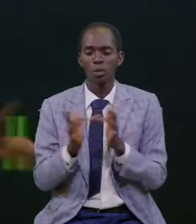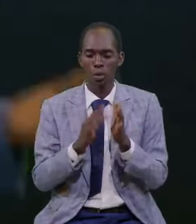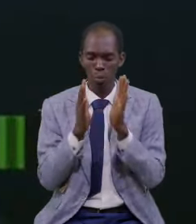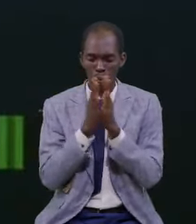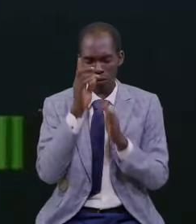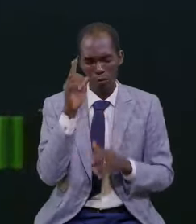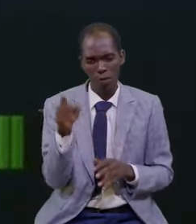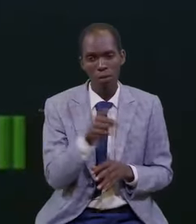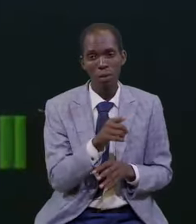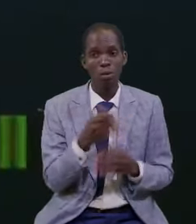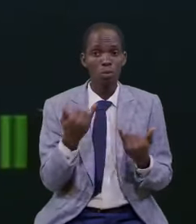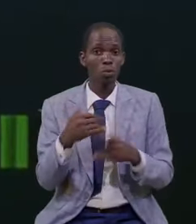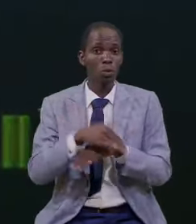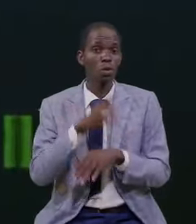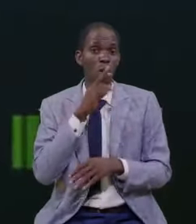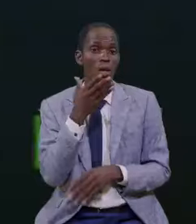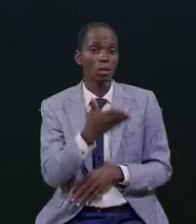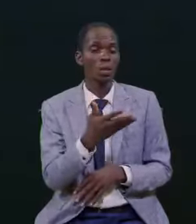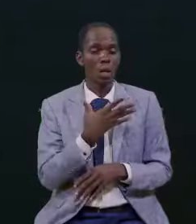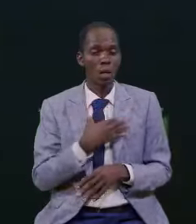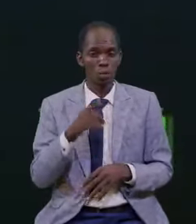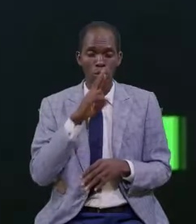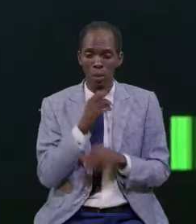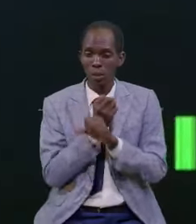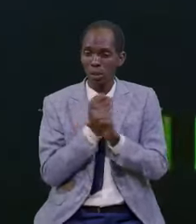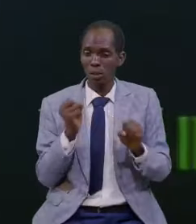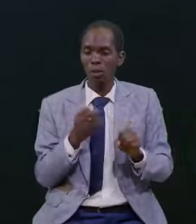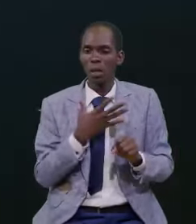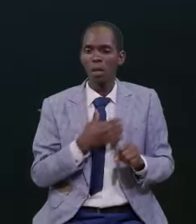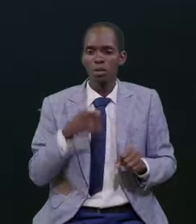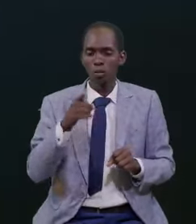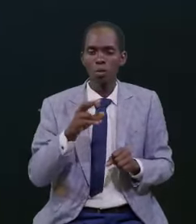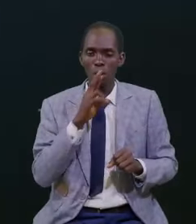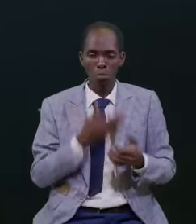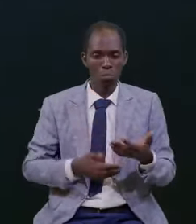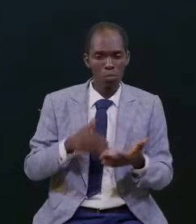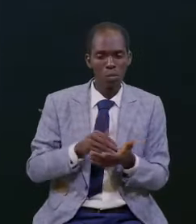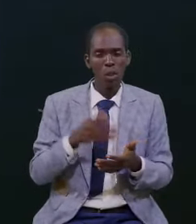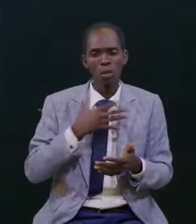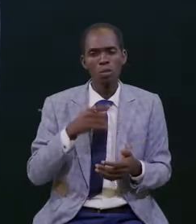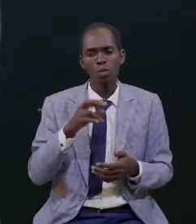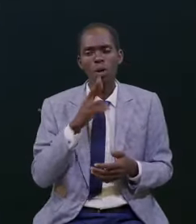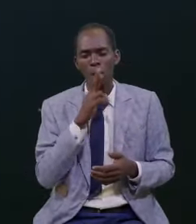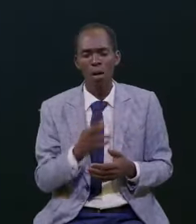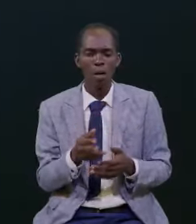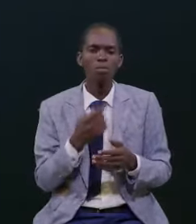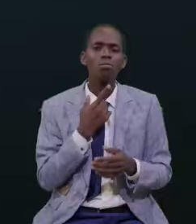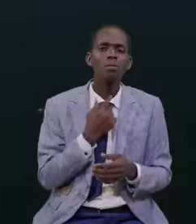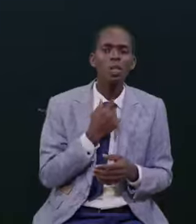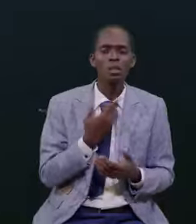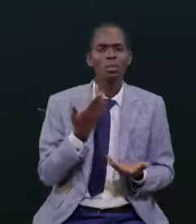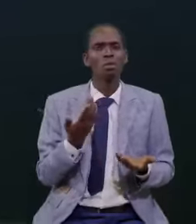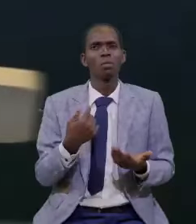saved. You are there tonight, you are born again. And you are thirsty. You say, I'm not as gentle as I ought to be. I'm not